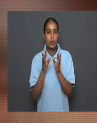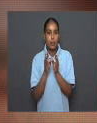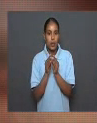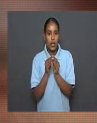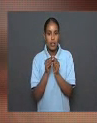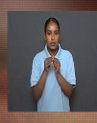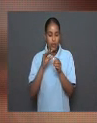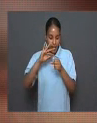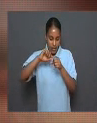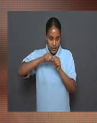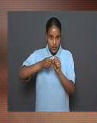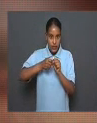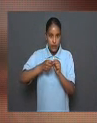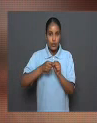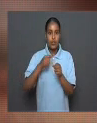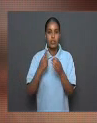with cotton.